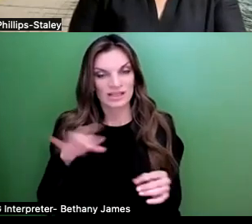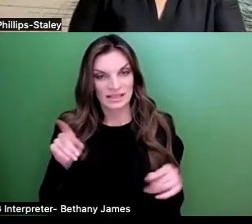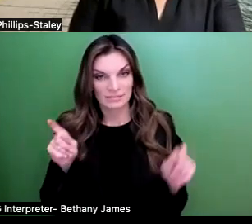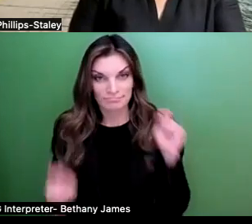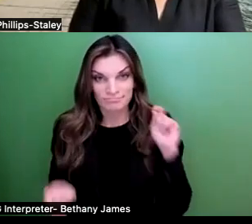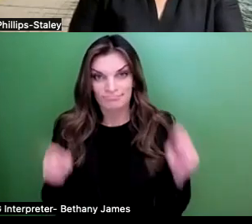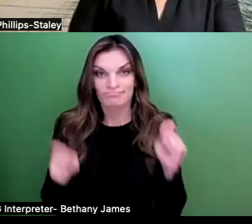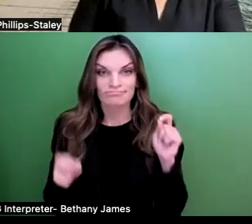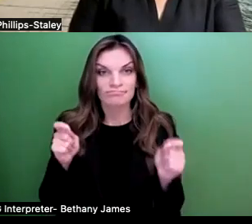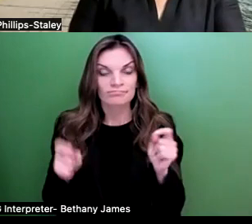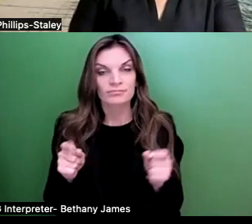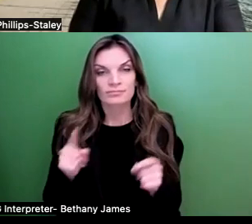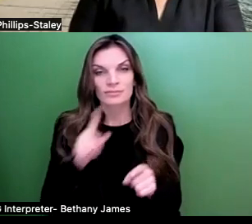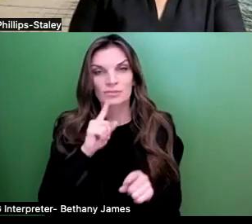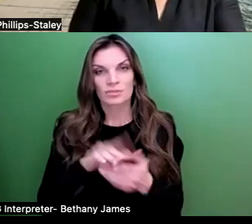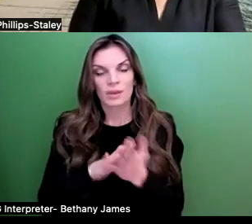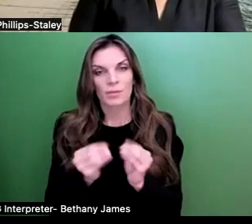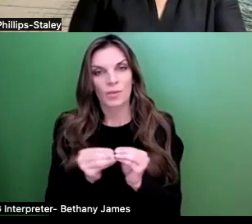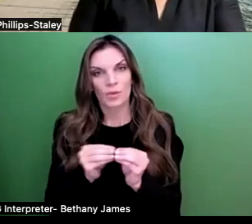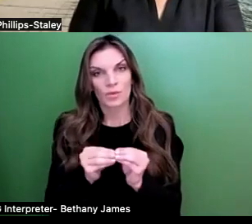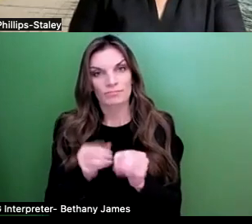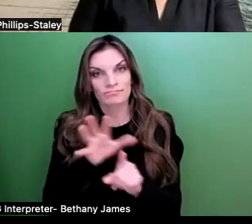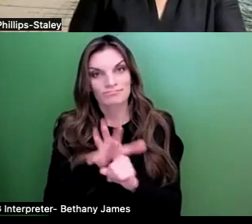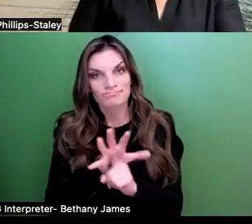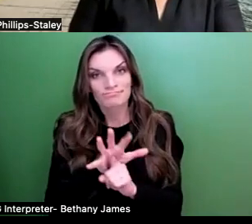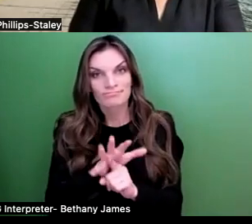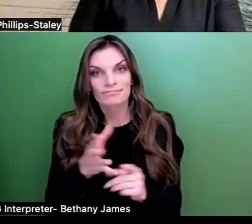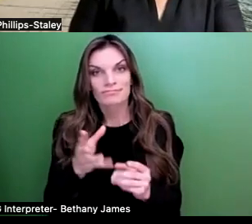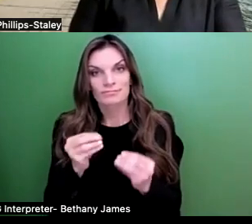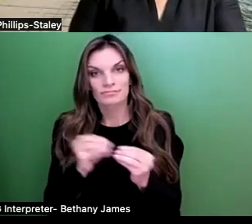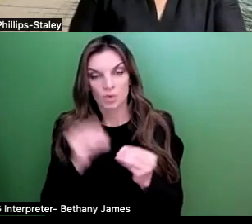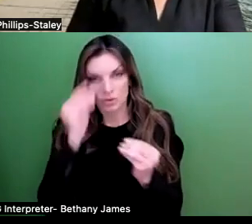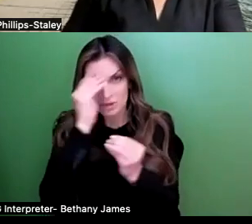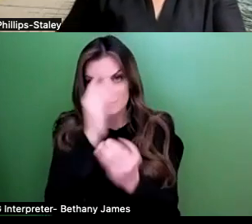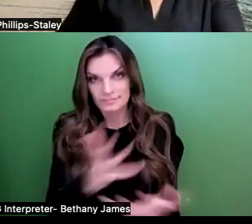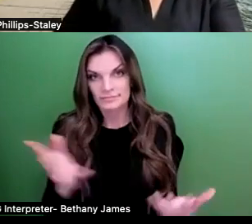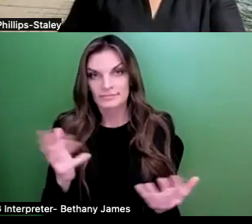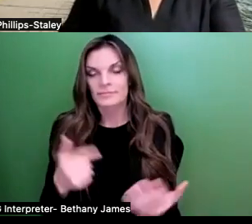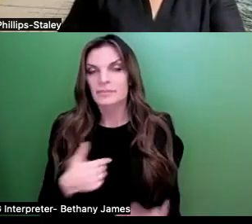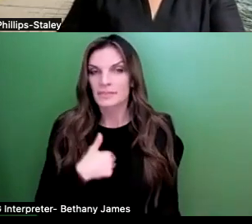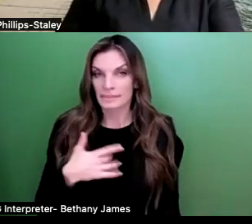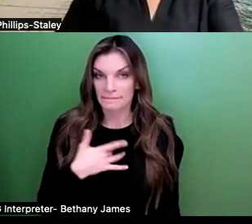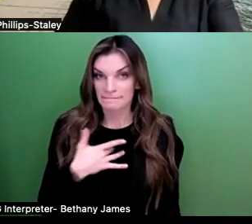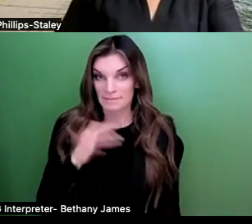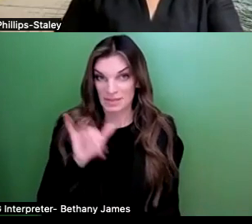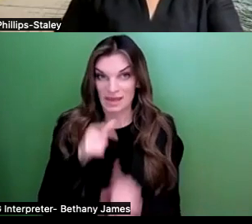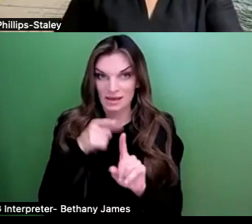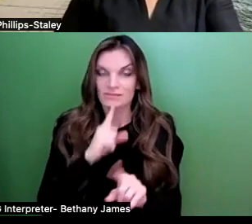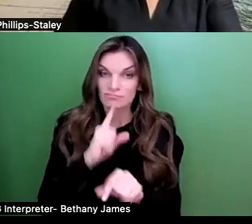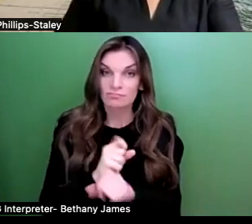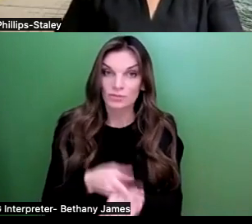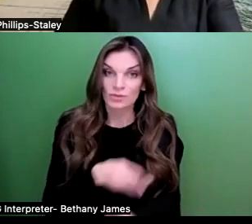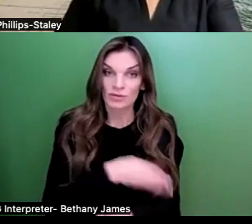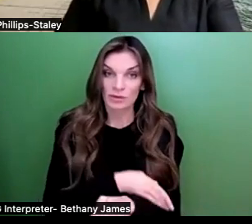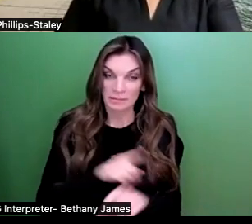make it more prevalent, make notices more prevalent. And I think that's an improvement, but is that